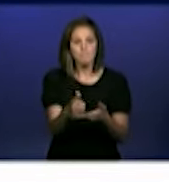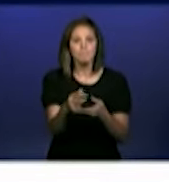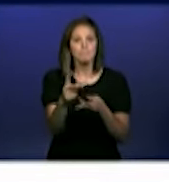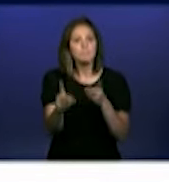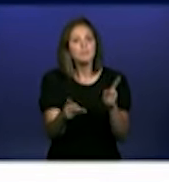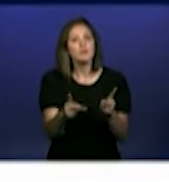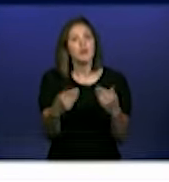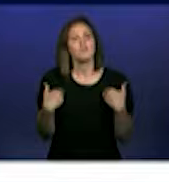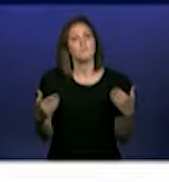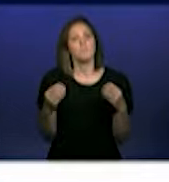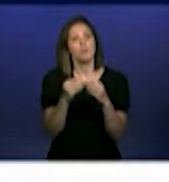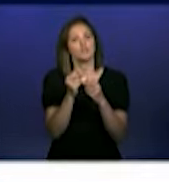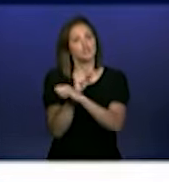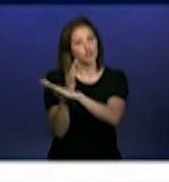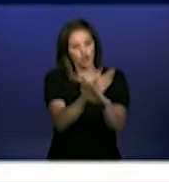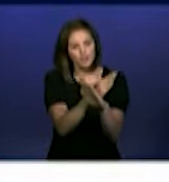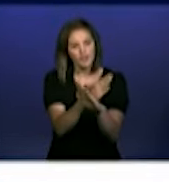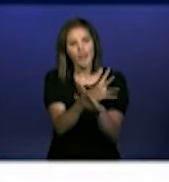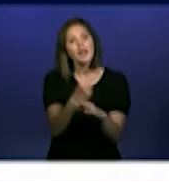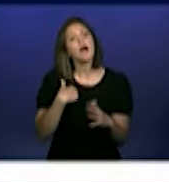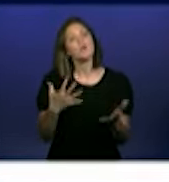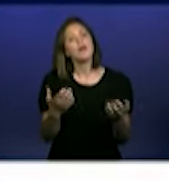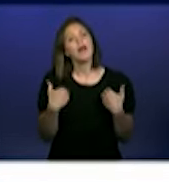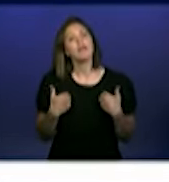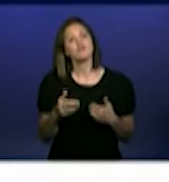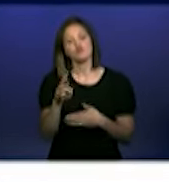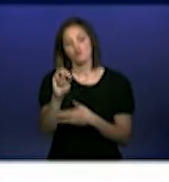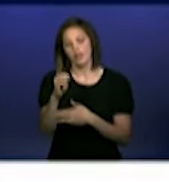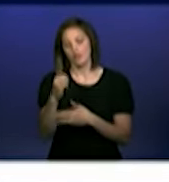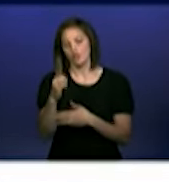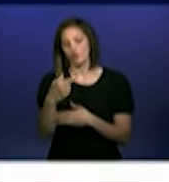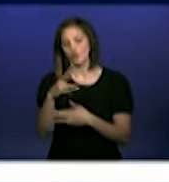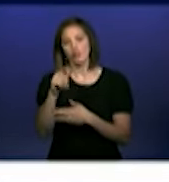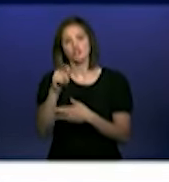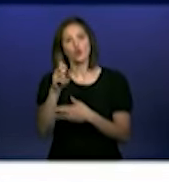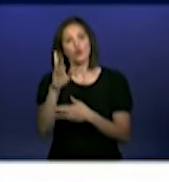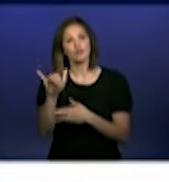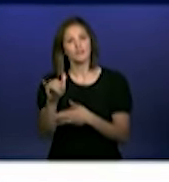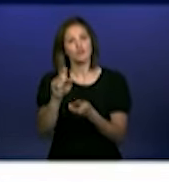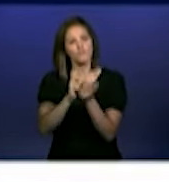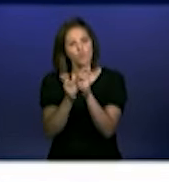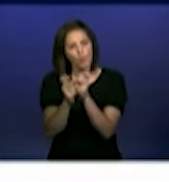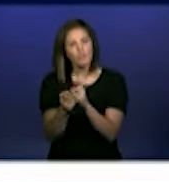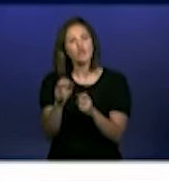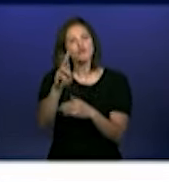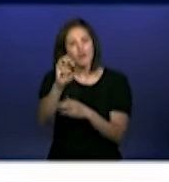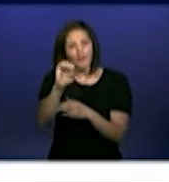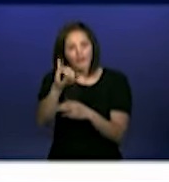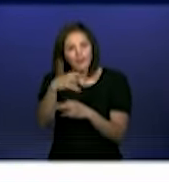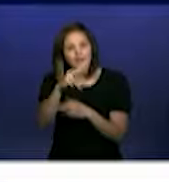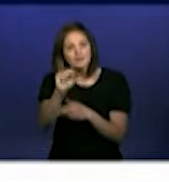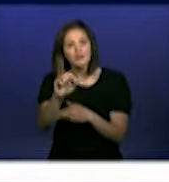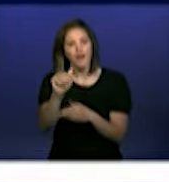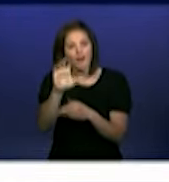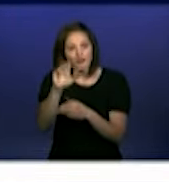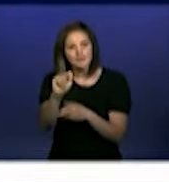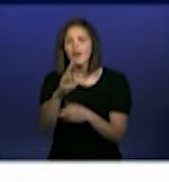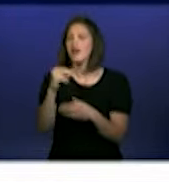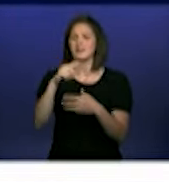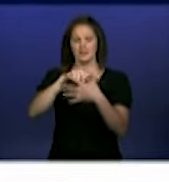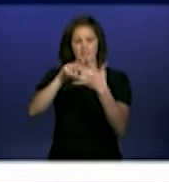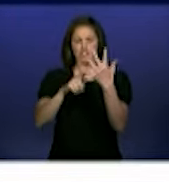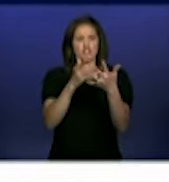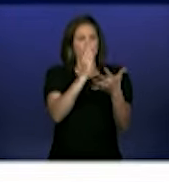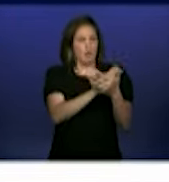regulatory reform, which I've committed to pass with Senator Mike Lee, the RAINS Act, and stop all of this nonsense, this regulatory framework